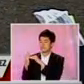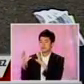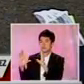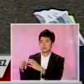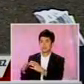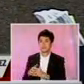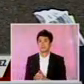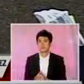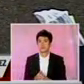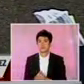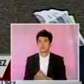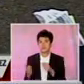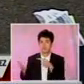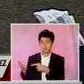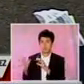To the prosecution.